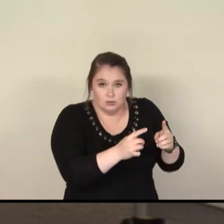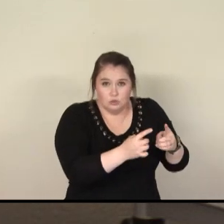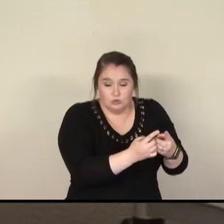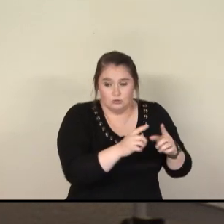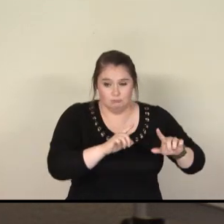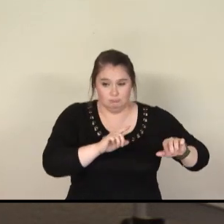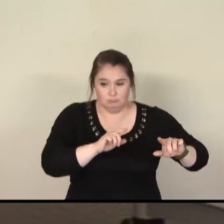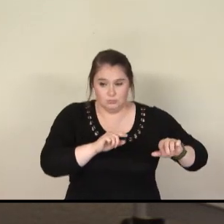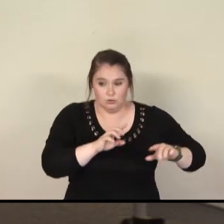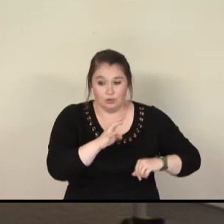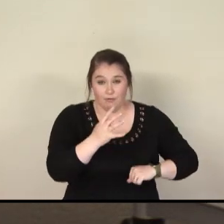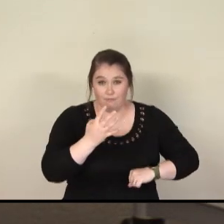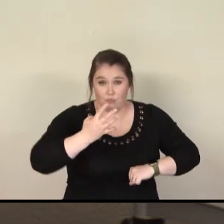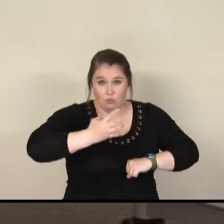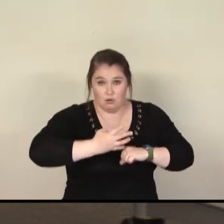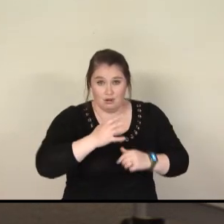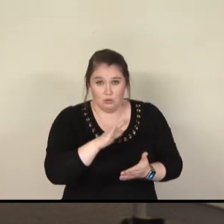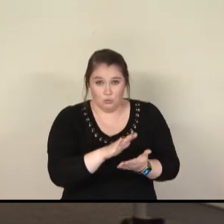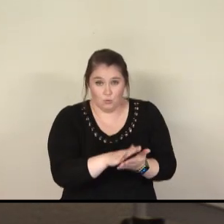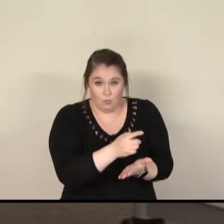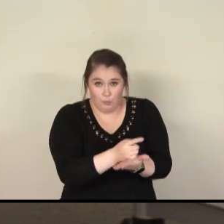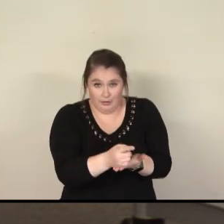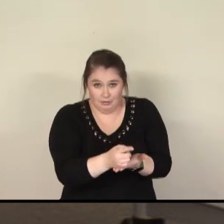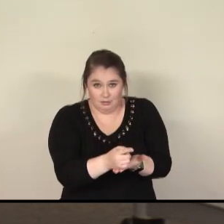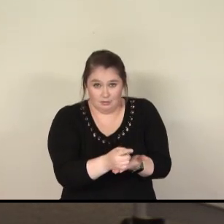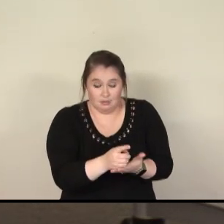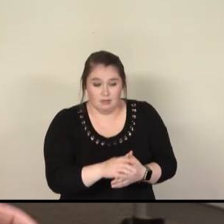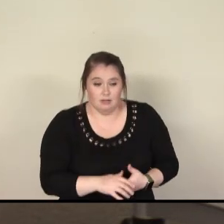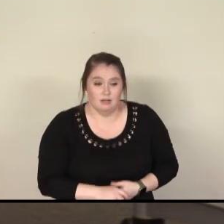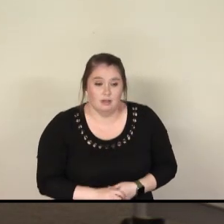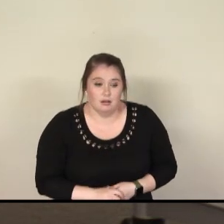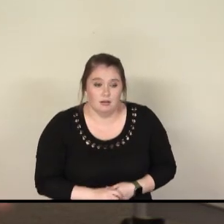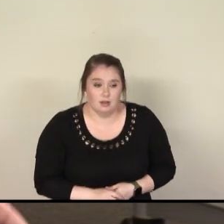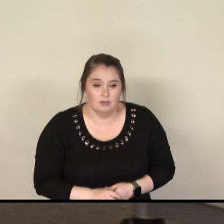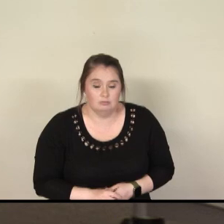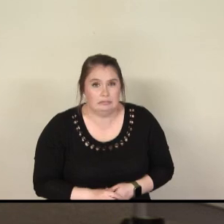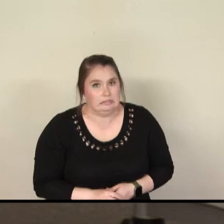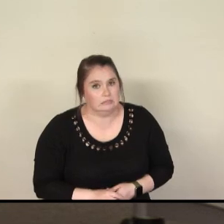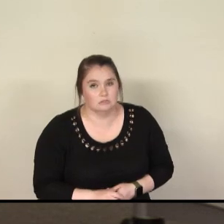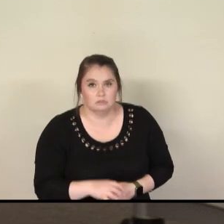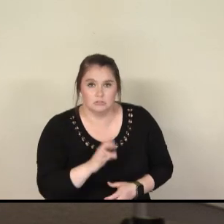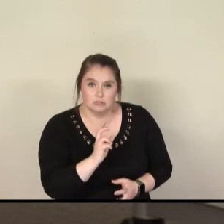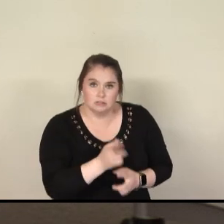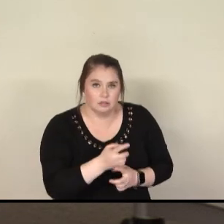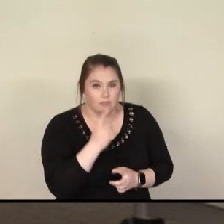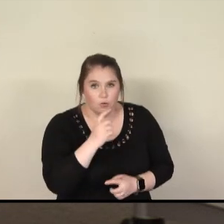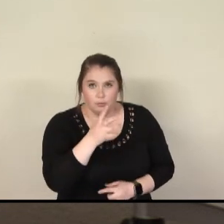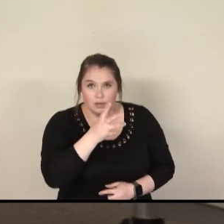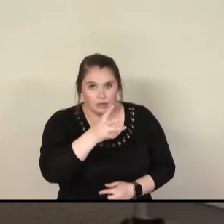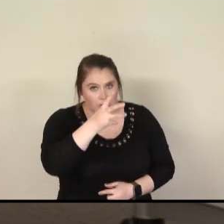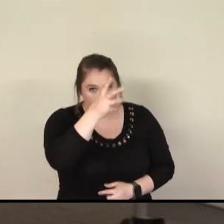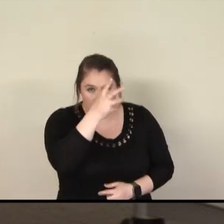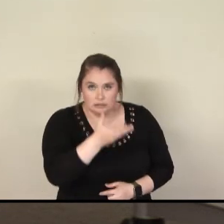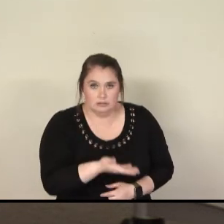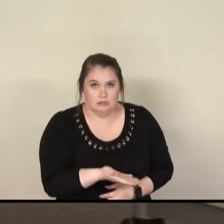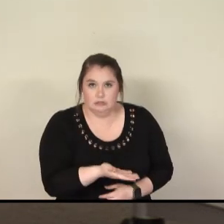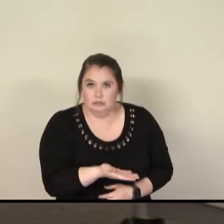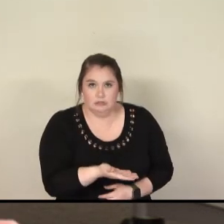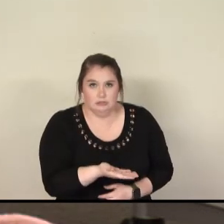to the 4-day school week, that it's difficult for parents. It's difficult